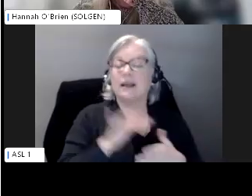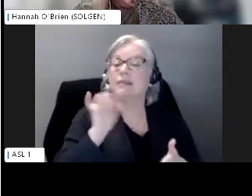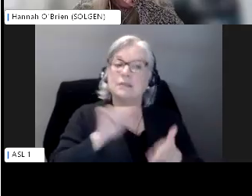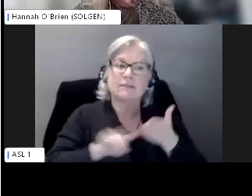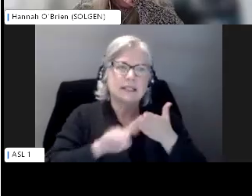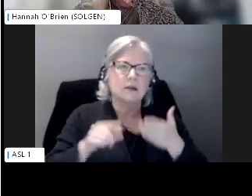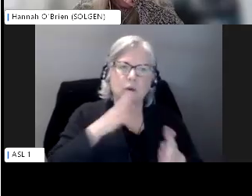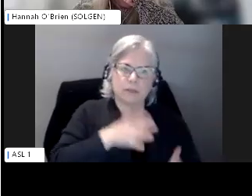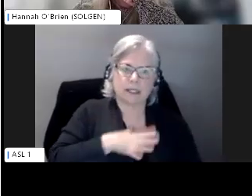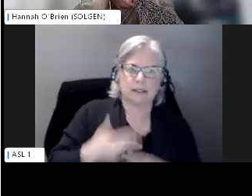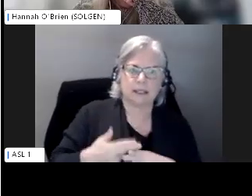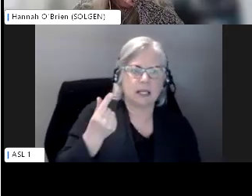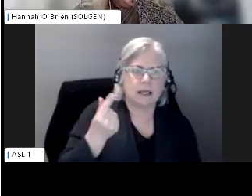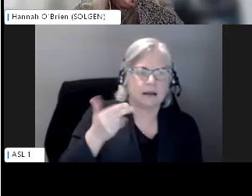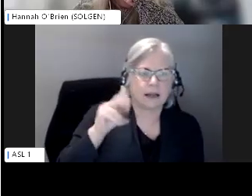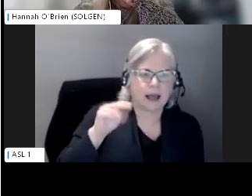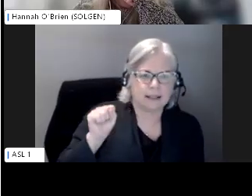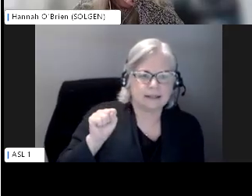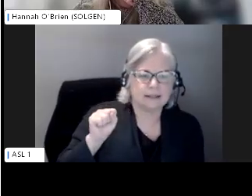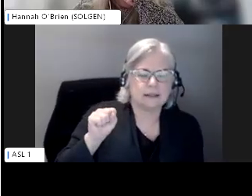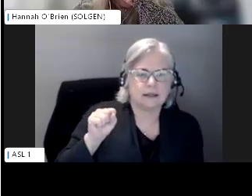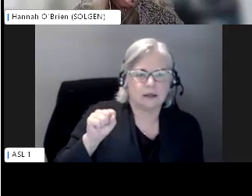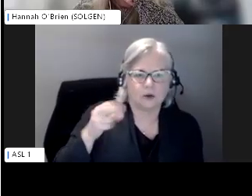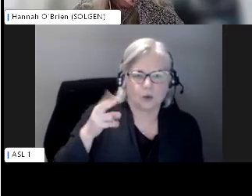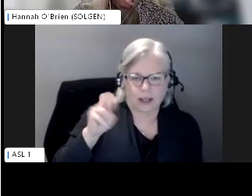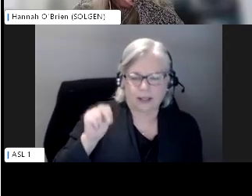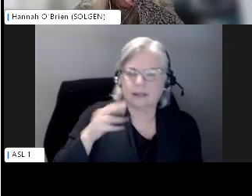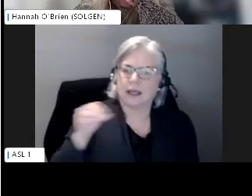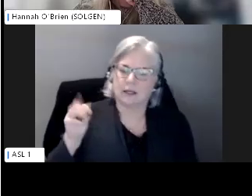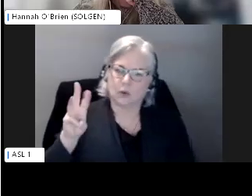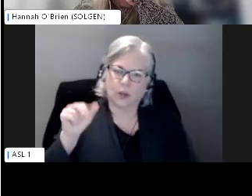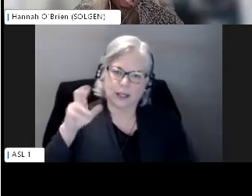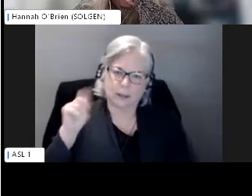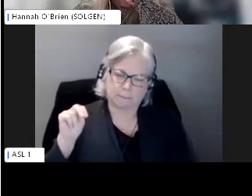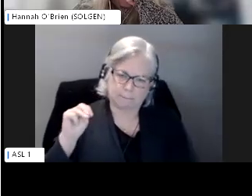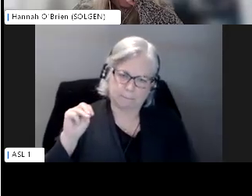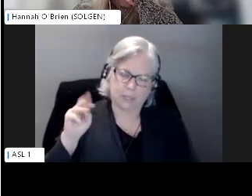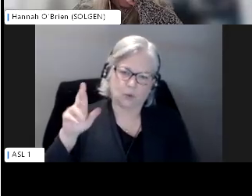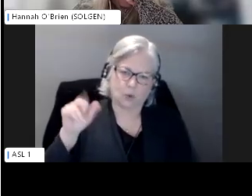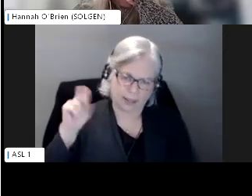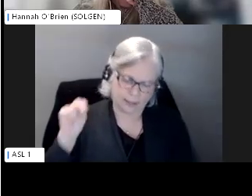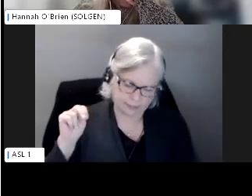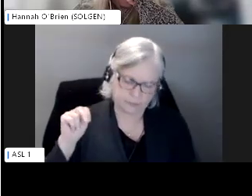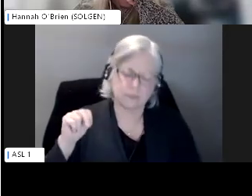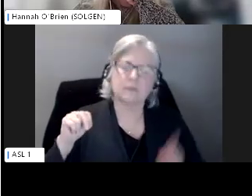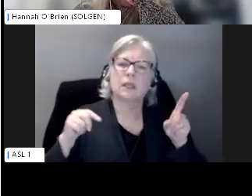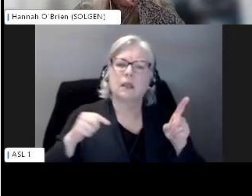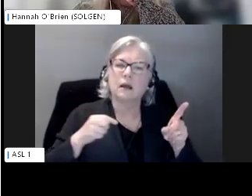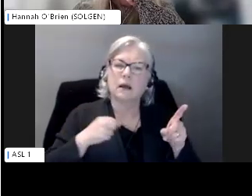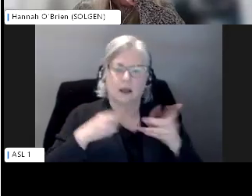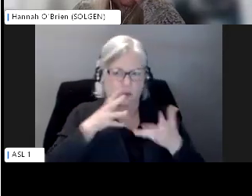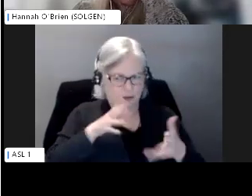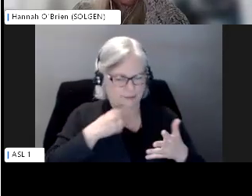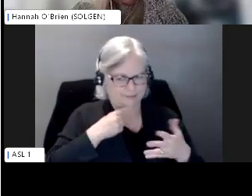Helen Ryan and William Thomas Ryan. And I just wanted to give a couple of quick